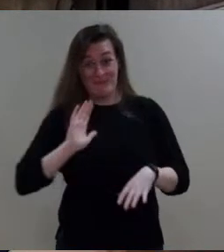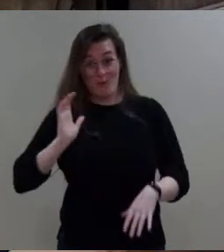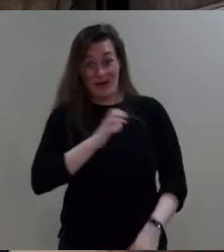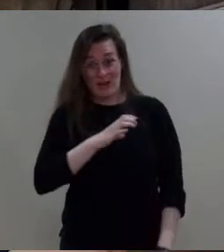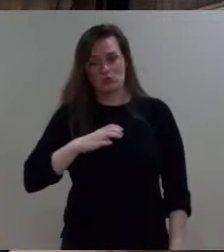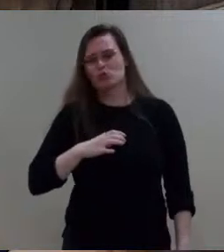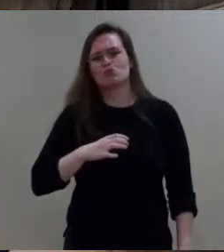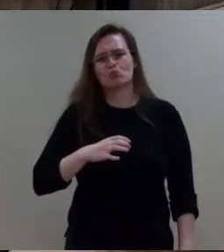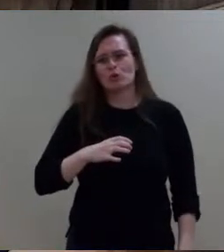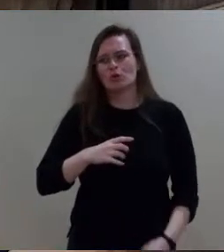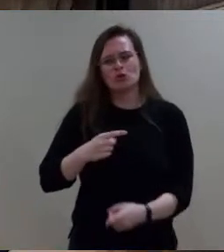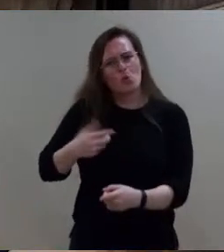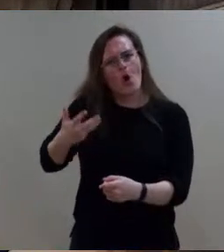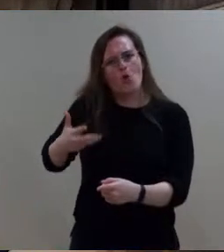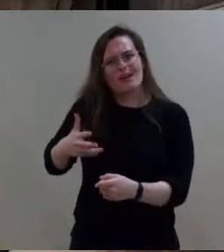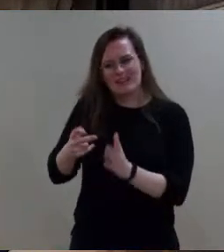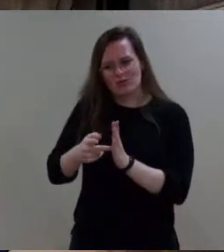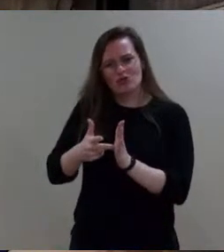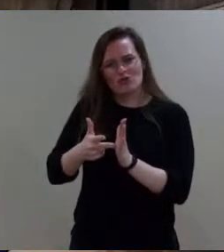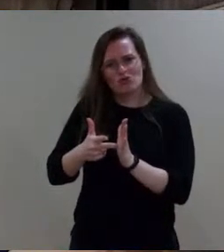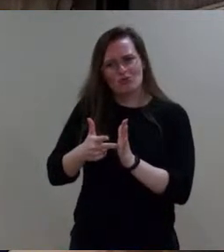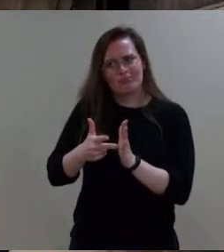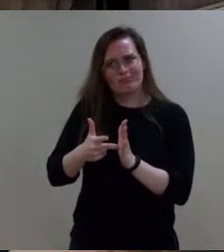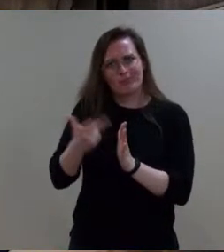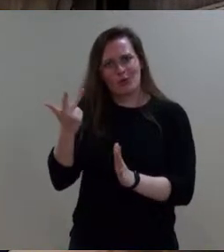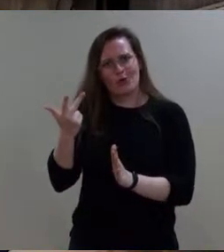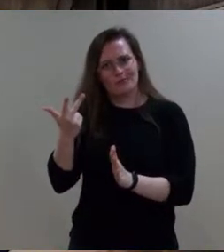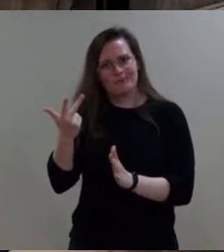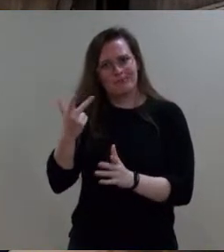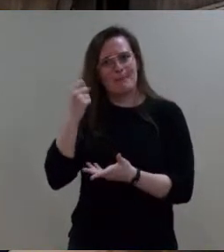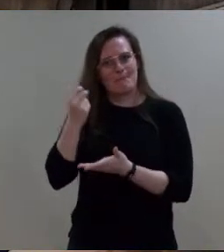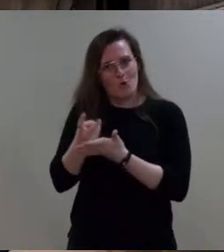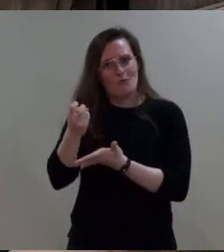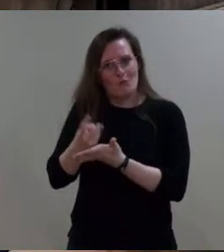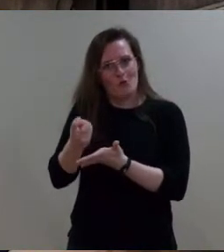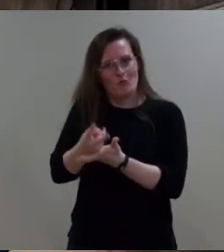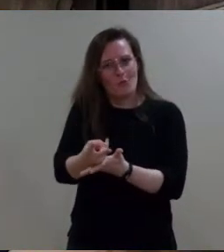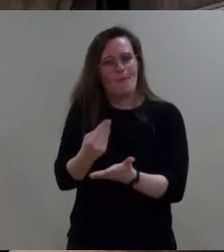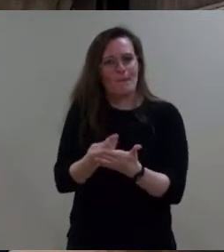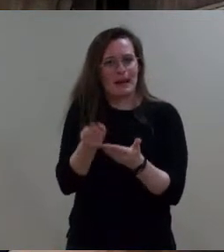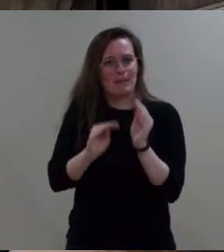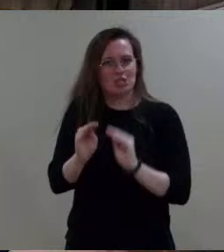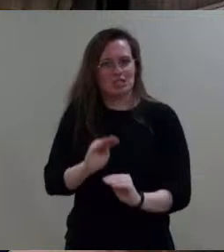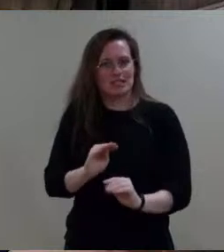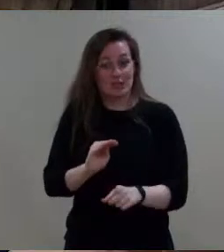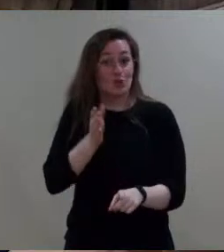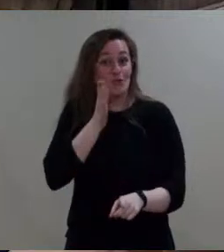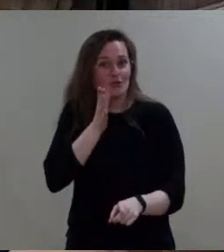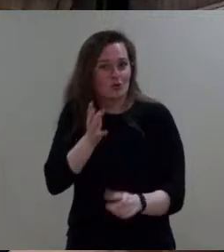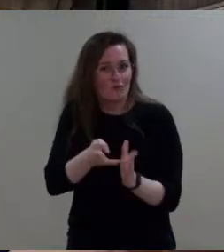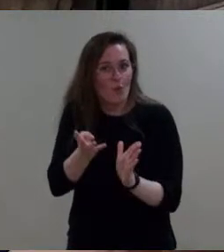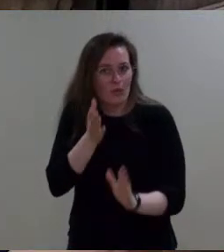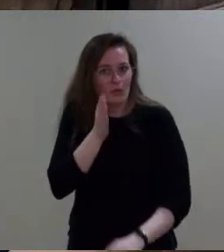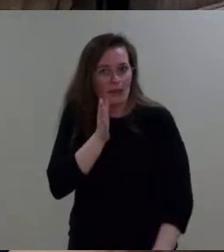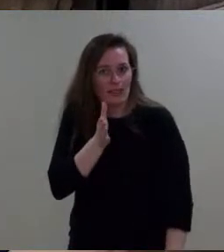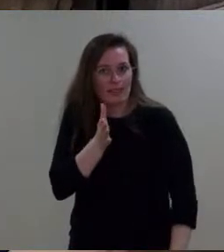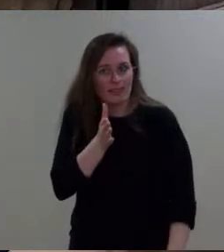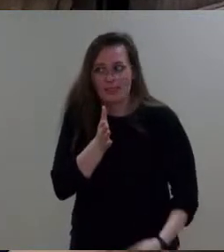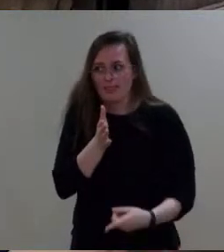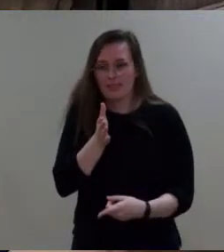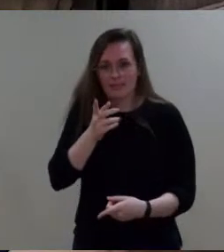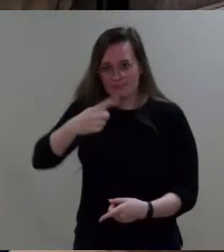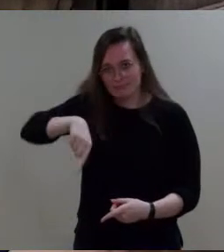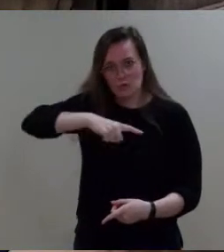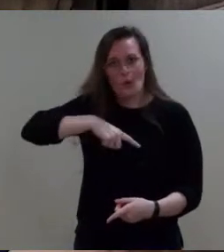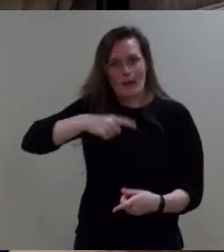3 budgets, and this is going to be our 4th. So I just think that, to me, that looks like it's, you know, and I understand that maybe we haven't